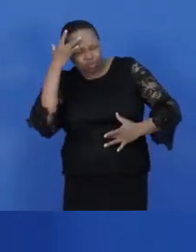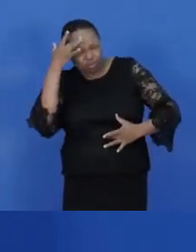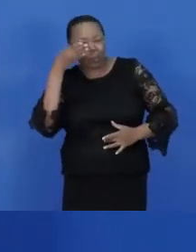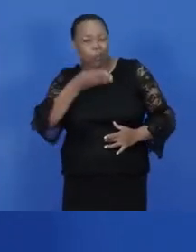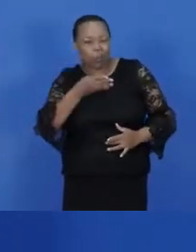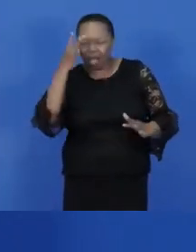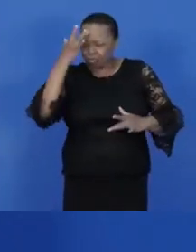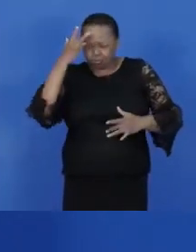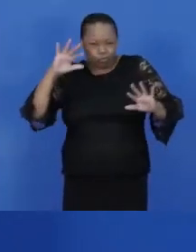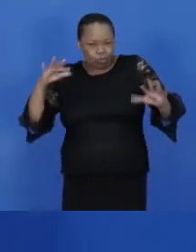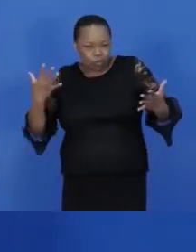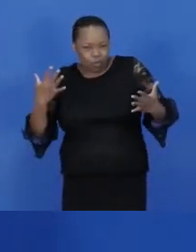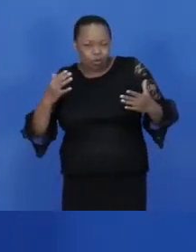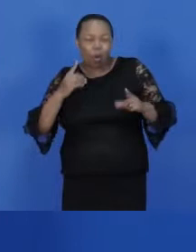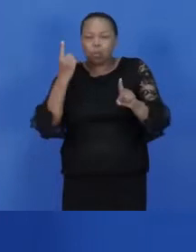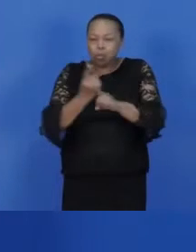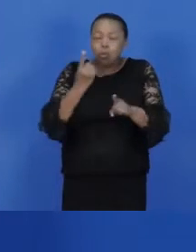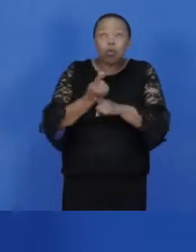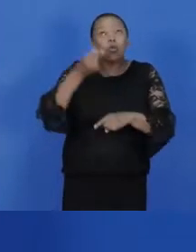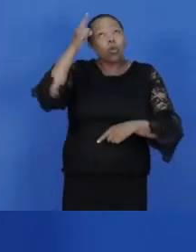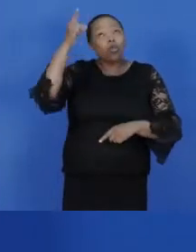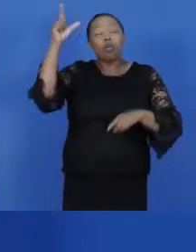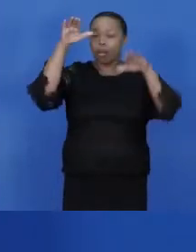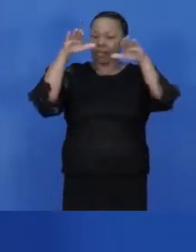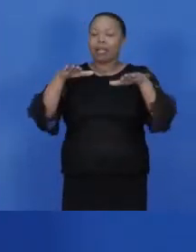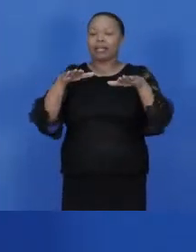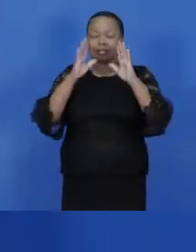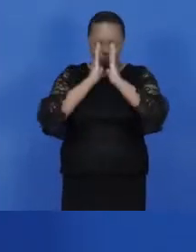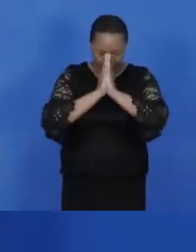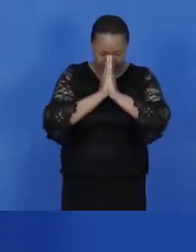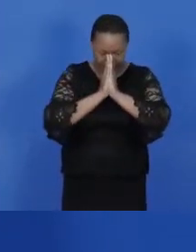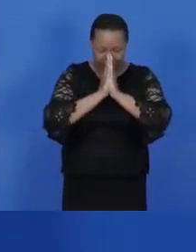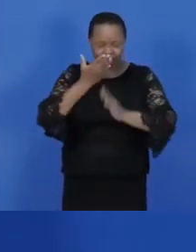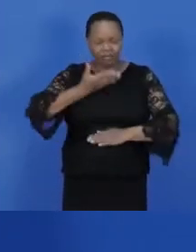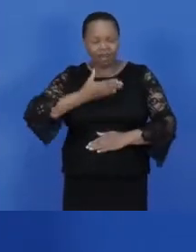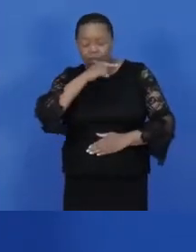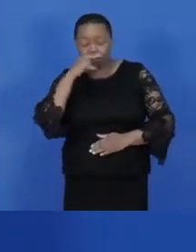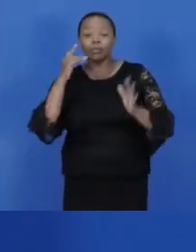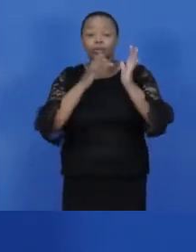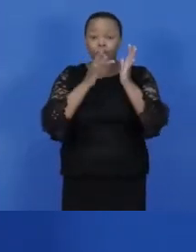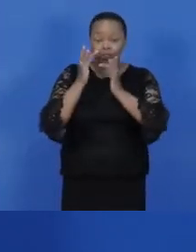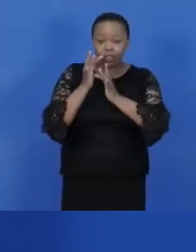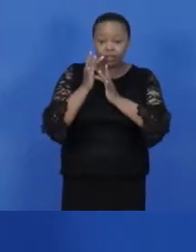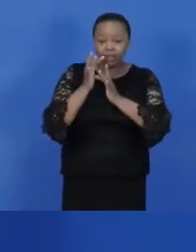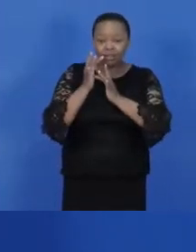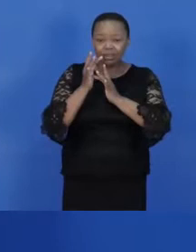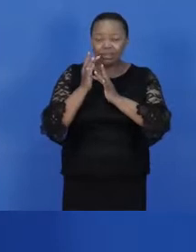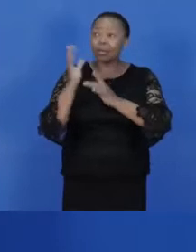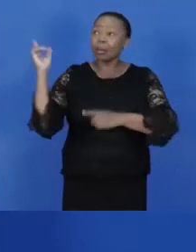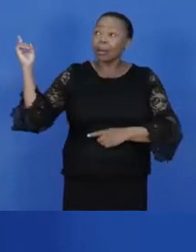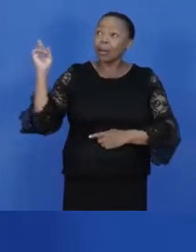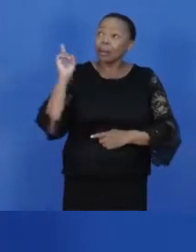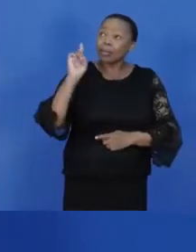no sicknesses, let us praise the Lord. Let us bless the Lord. Can we pray right now? My Father, my Lord, in the name of Jesus, mighty God, as